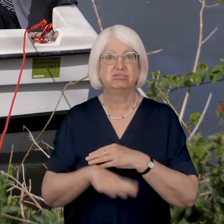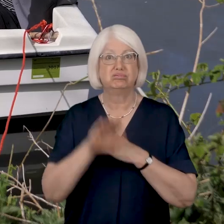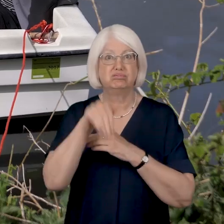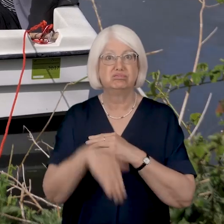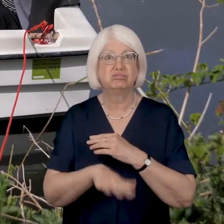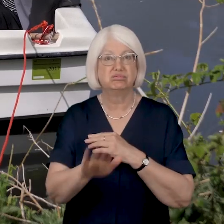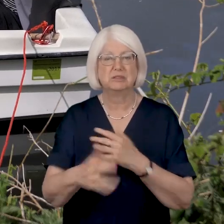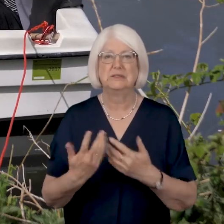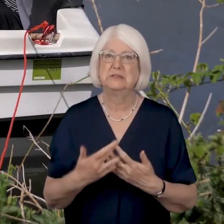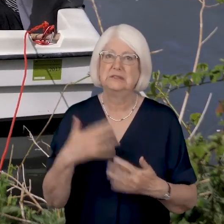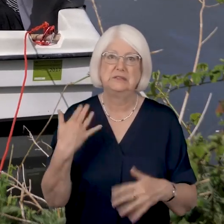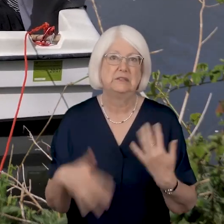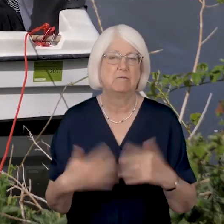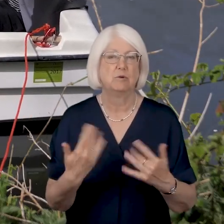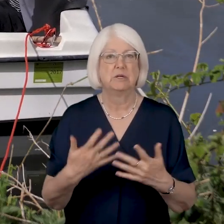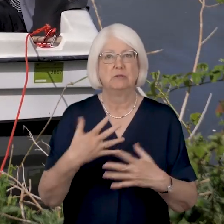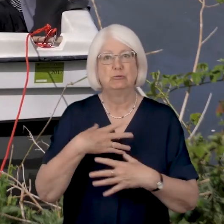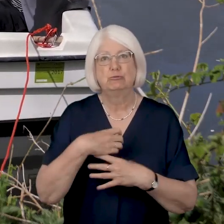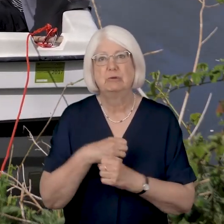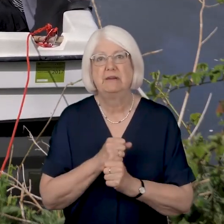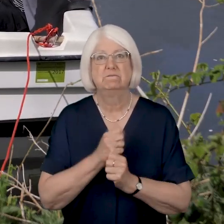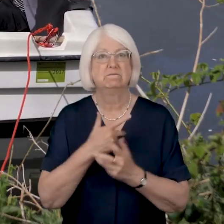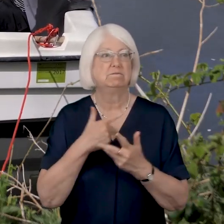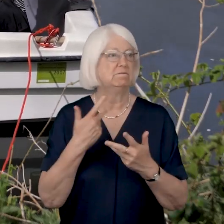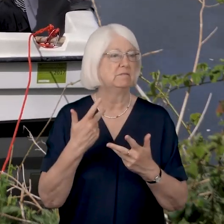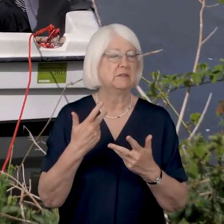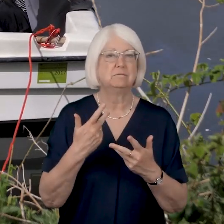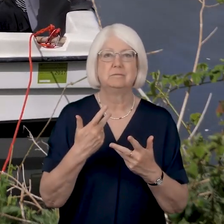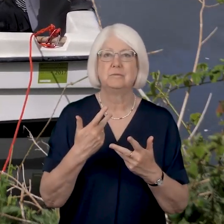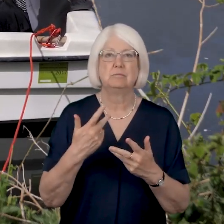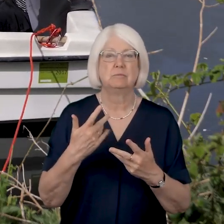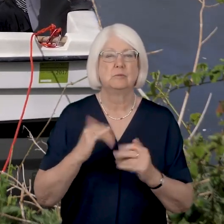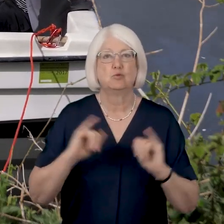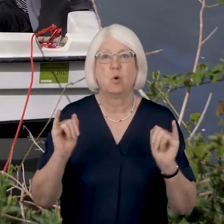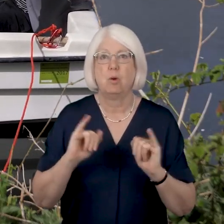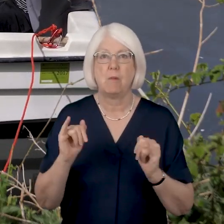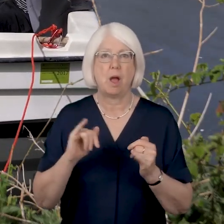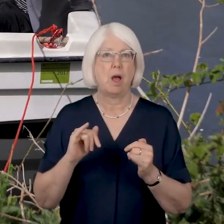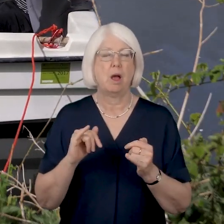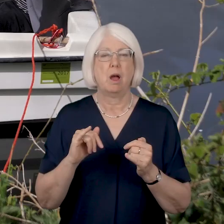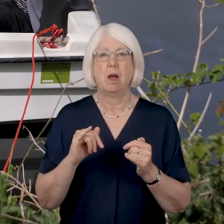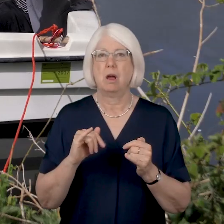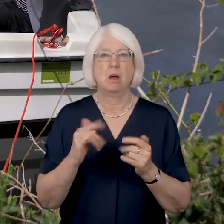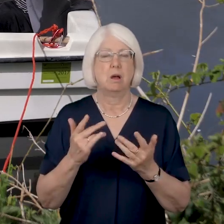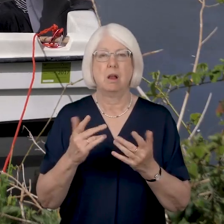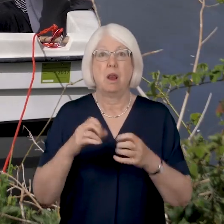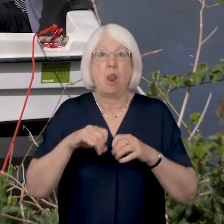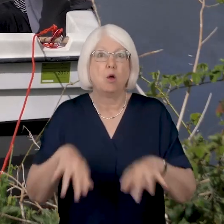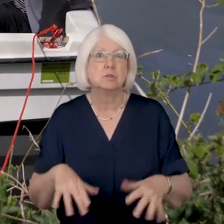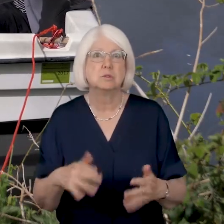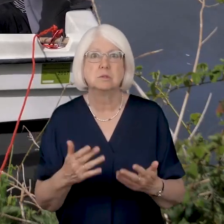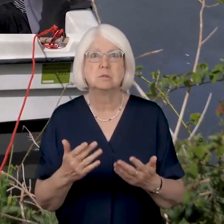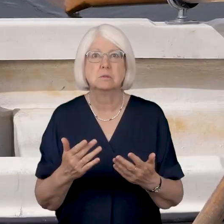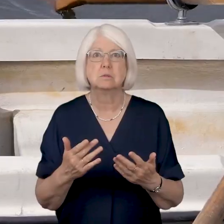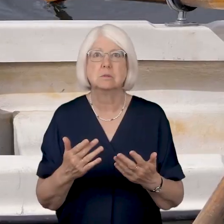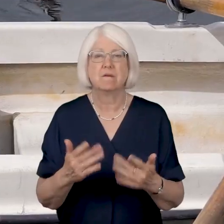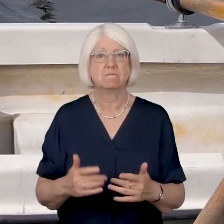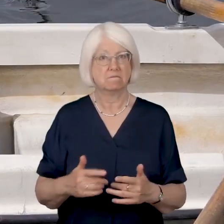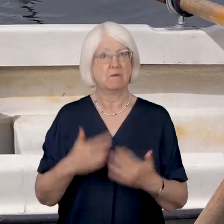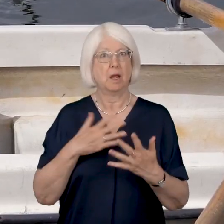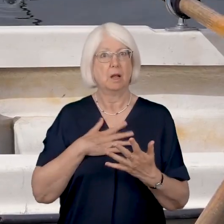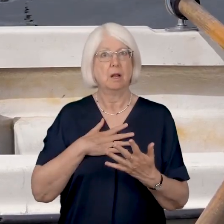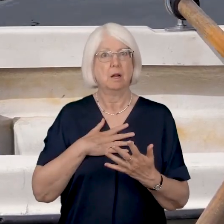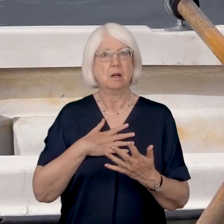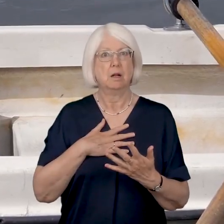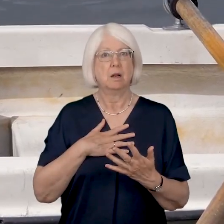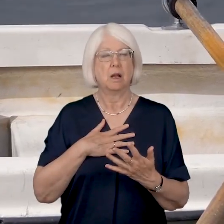grief and trauma and loss. So much change, so it really feels like a storm has been buffeting us. But,